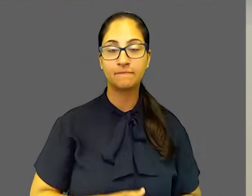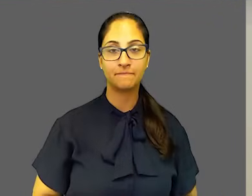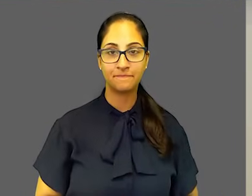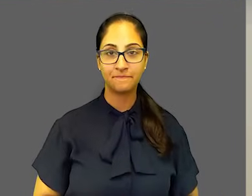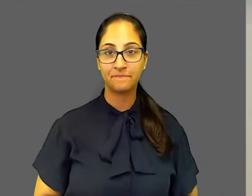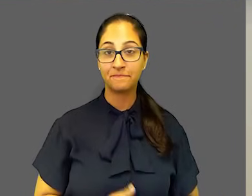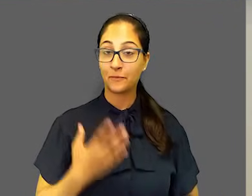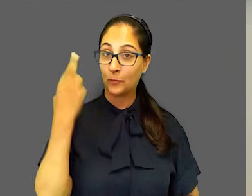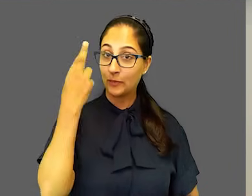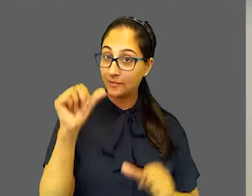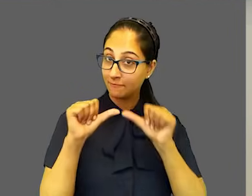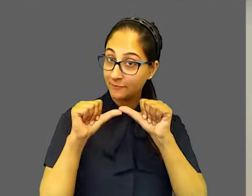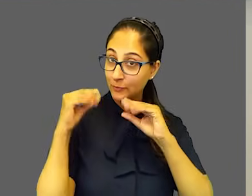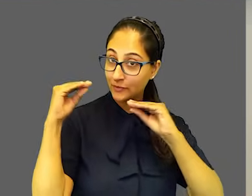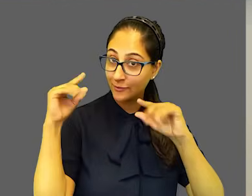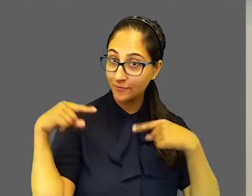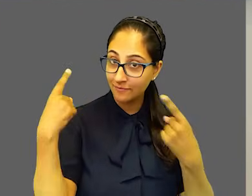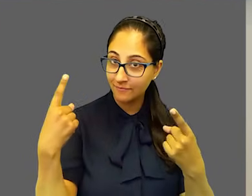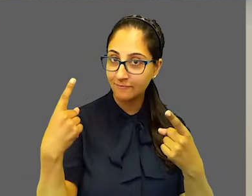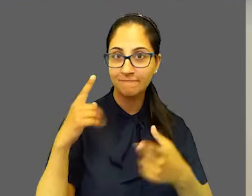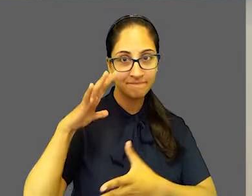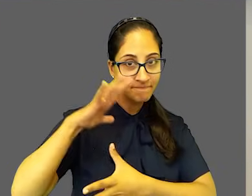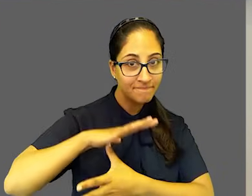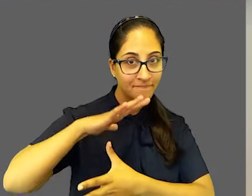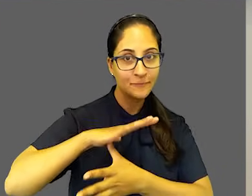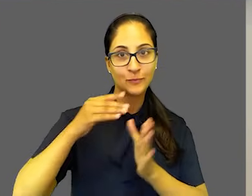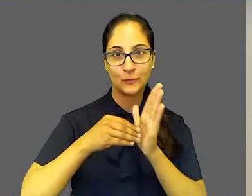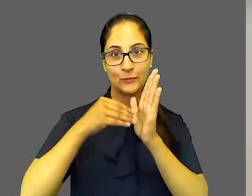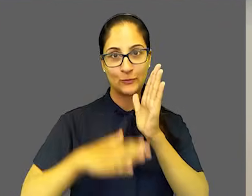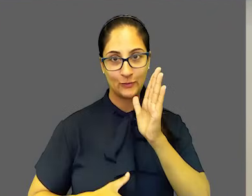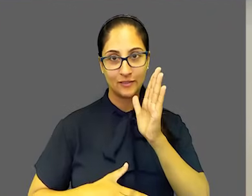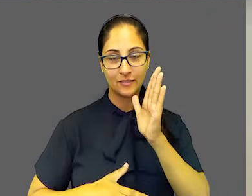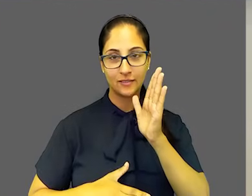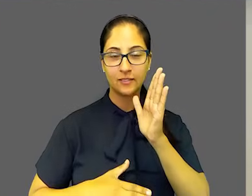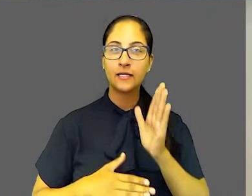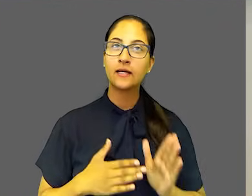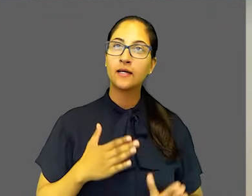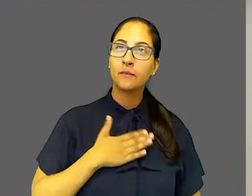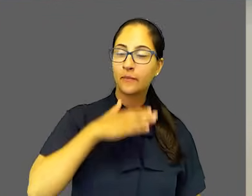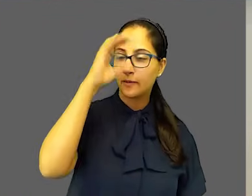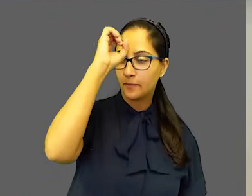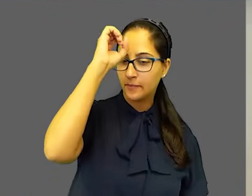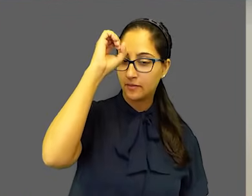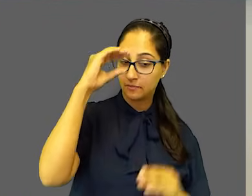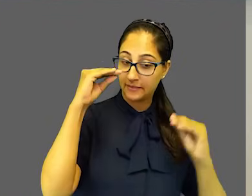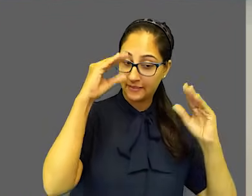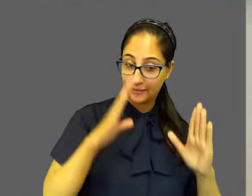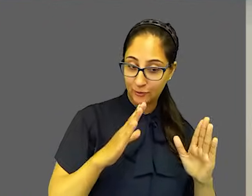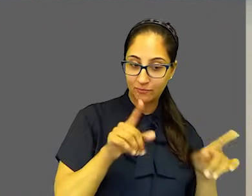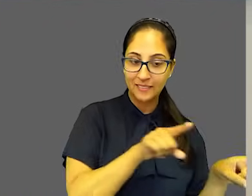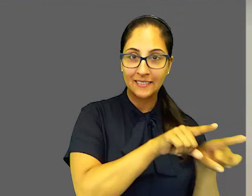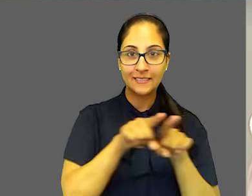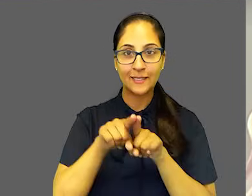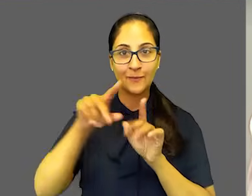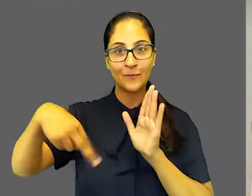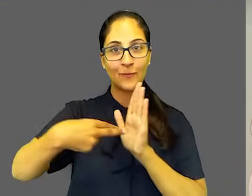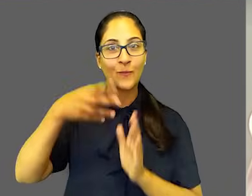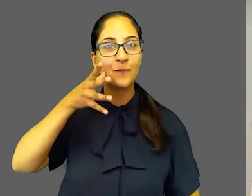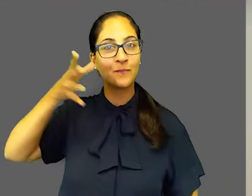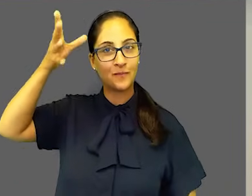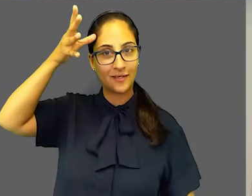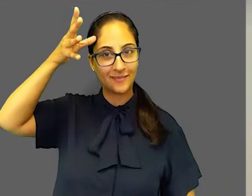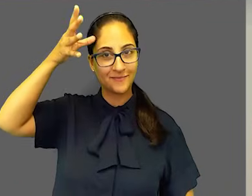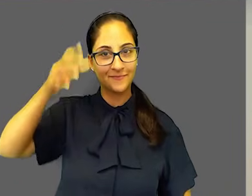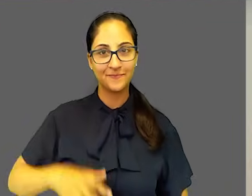foremost. I see teaching in some ways very similar to parenthood. Raising a child is